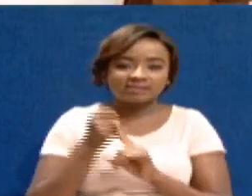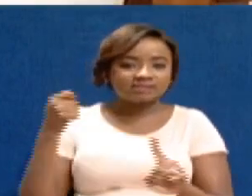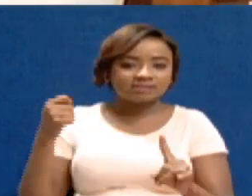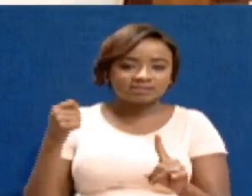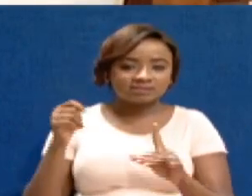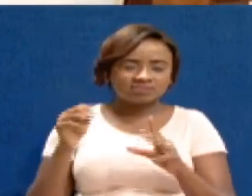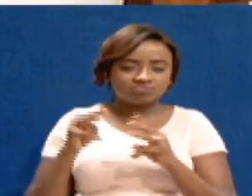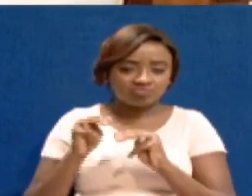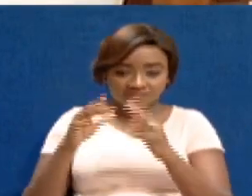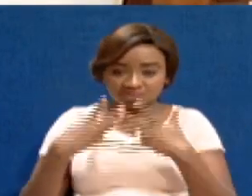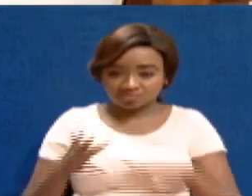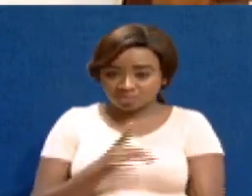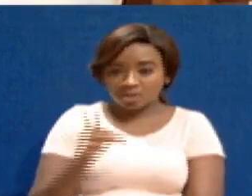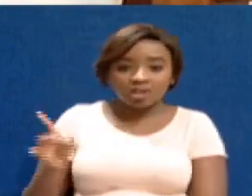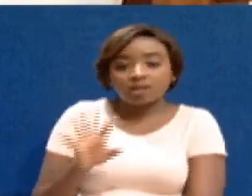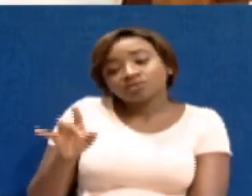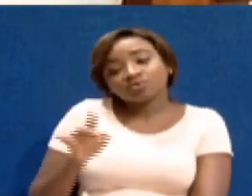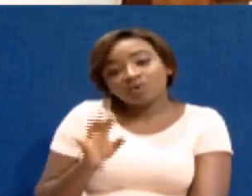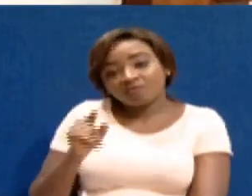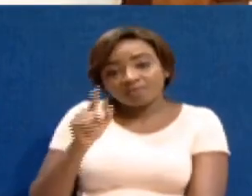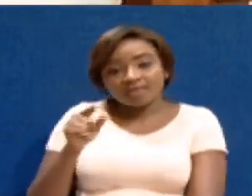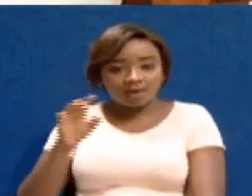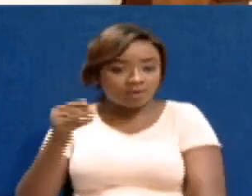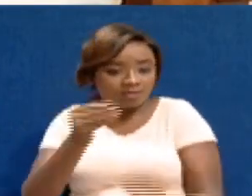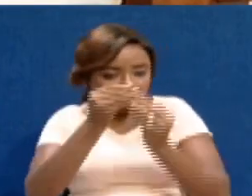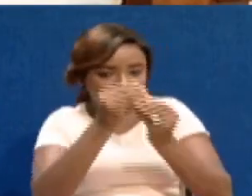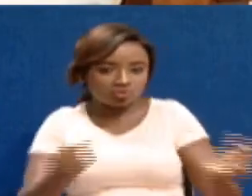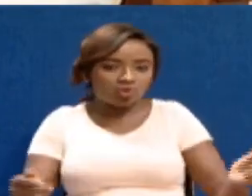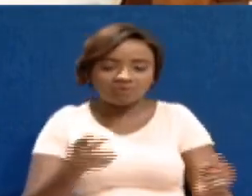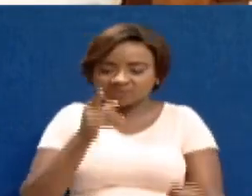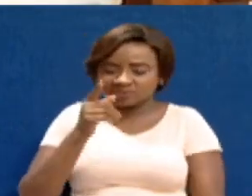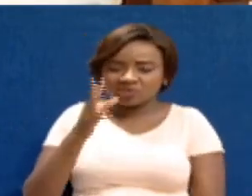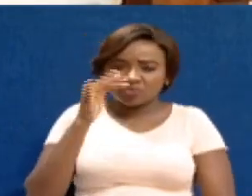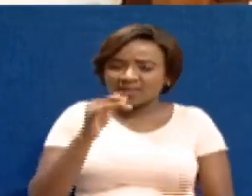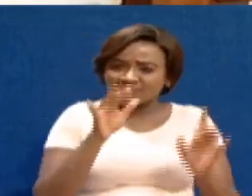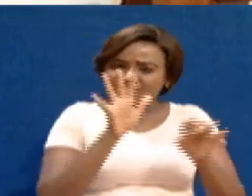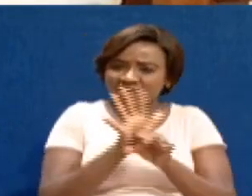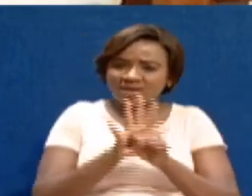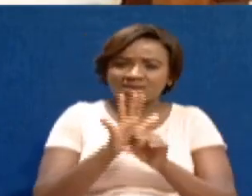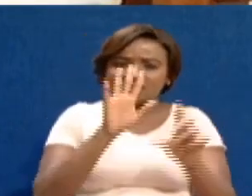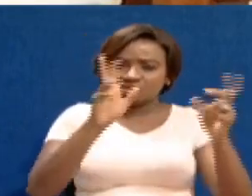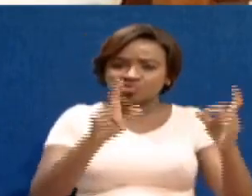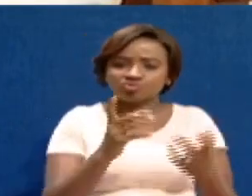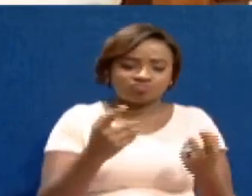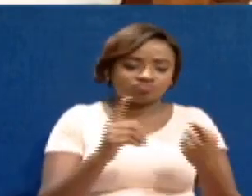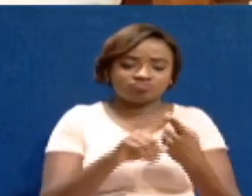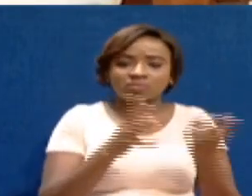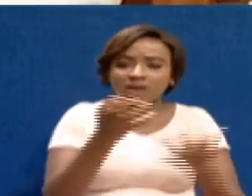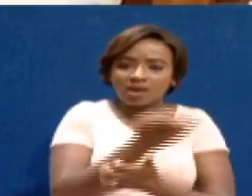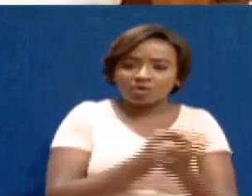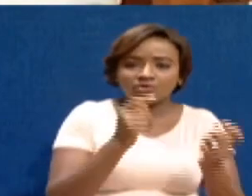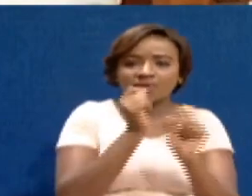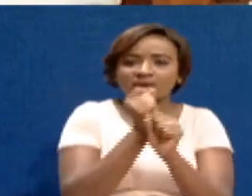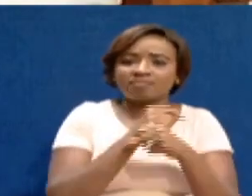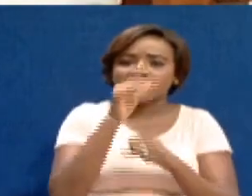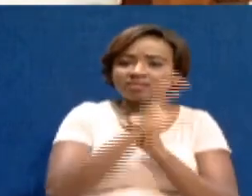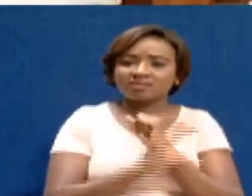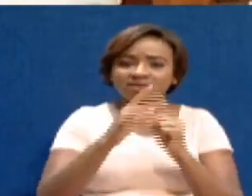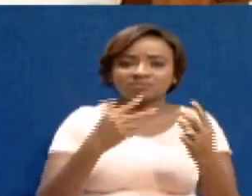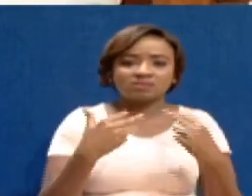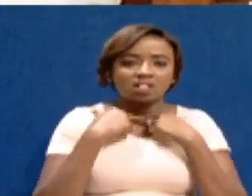here that let's promote devolution. If we were to if that were the case, then every one of the presidential candidates would